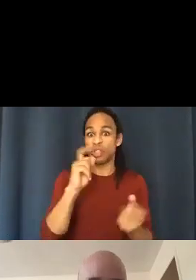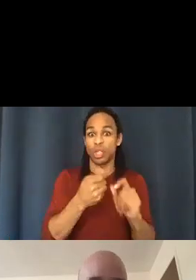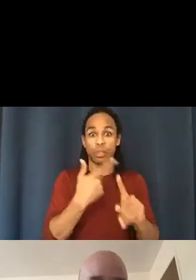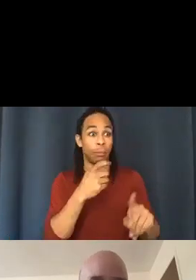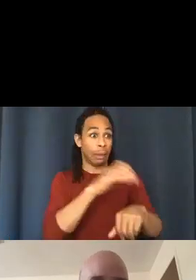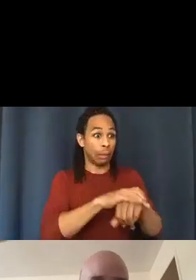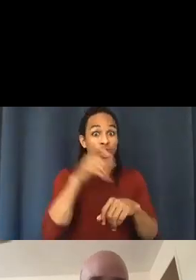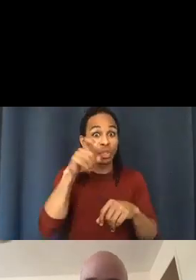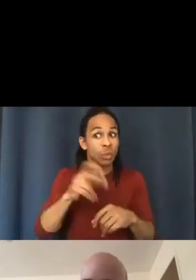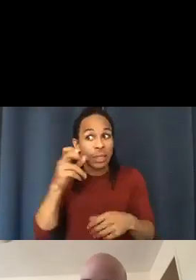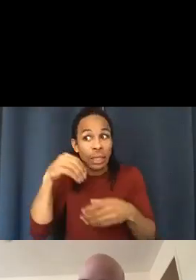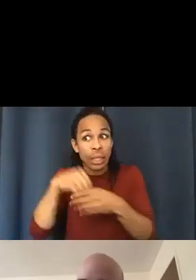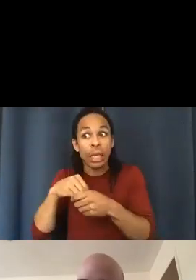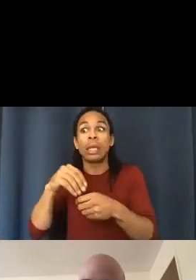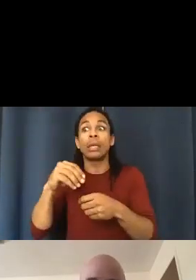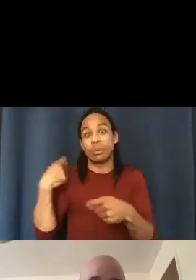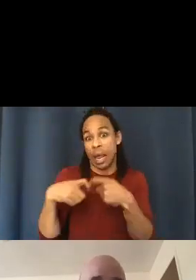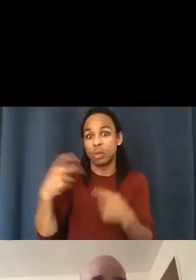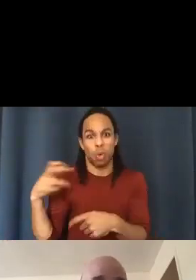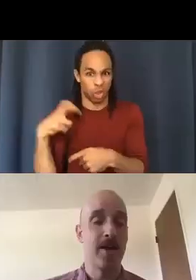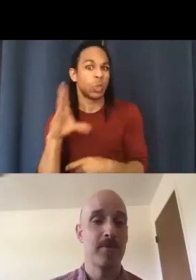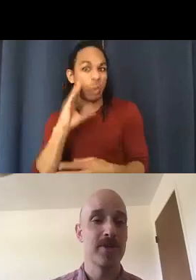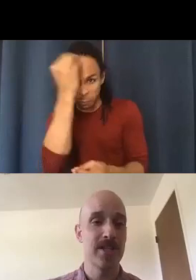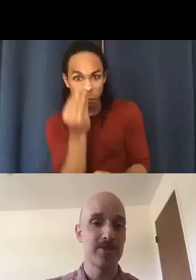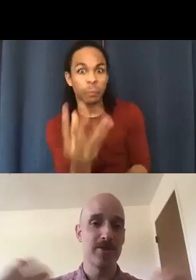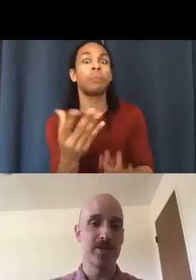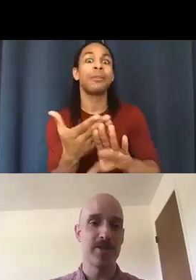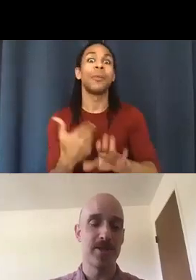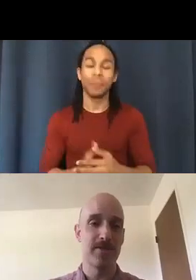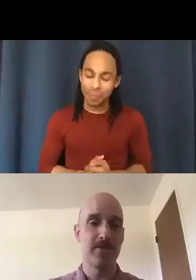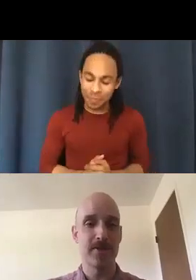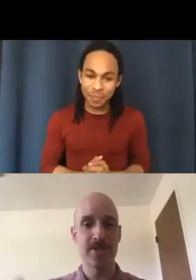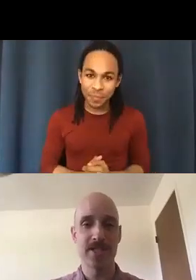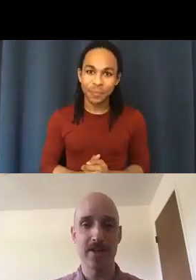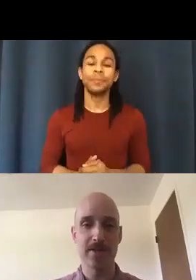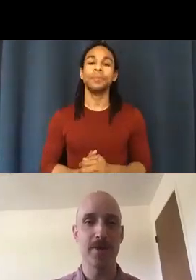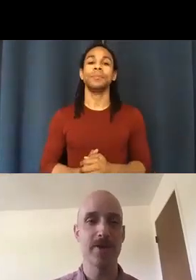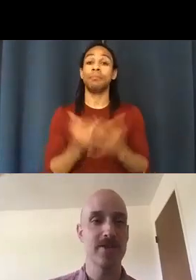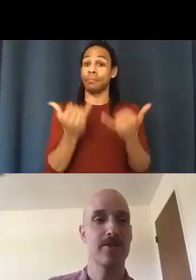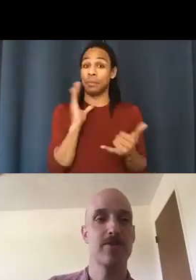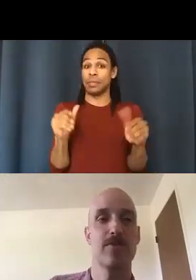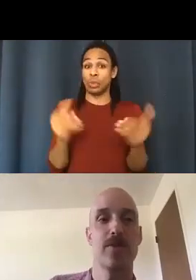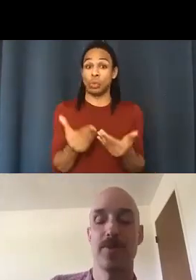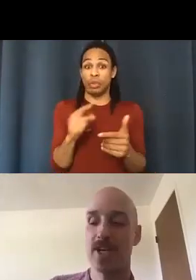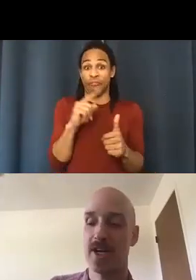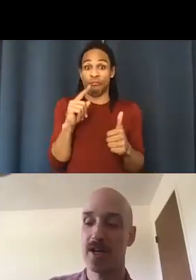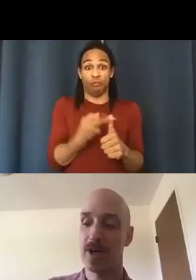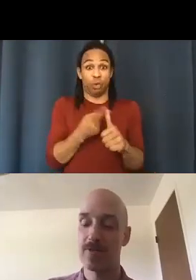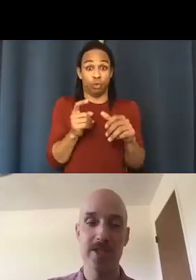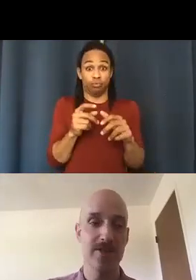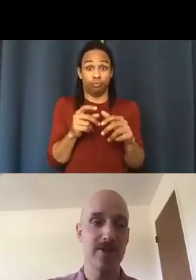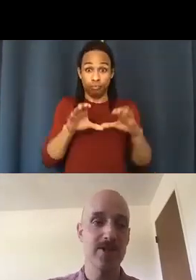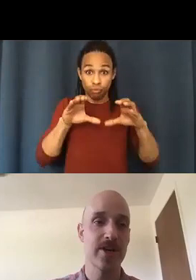Next slide. So now I'm going to introduce the first set of speakers who will be talking